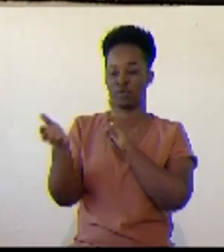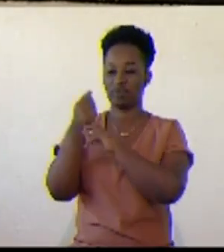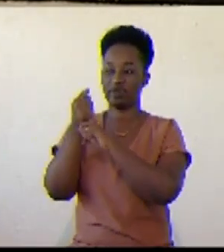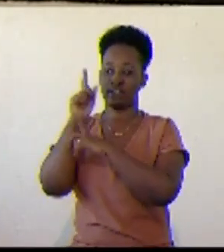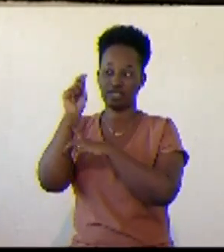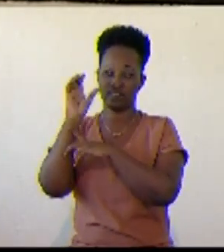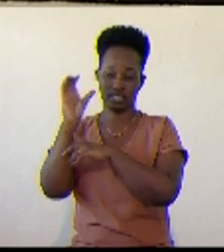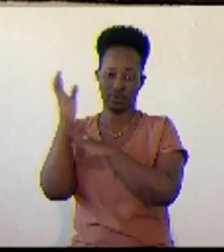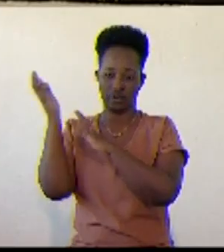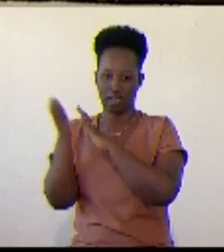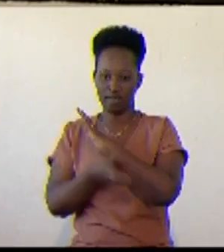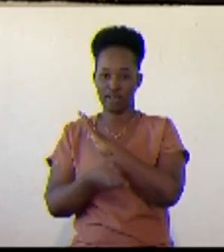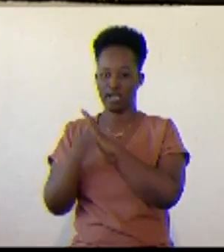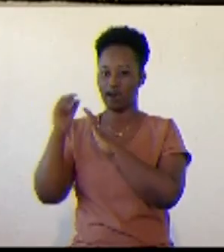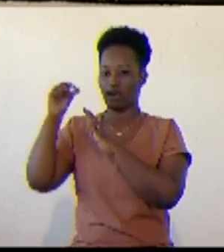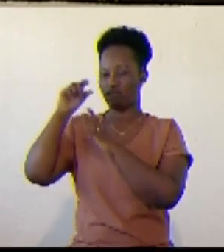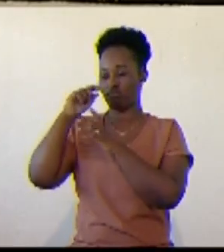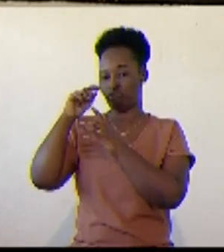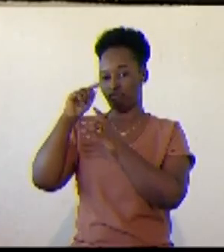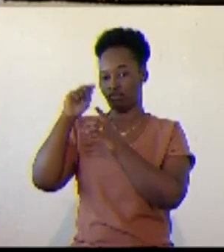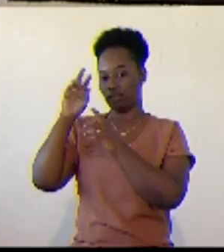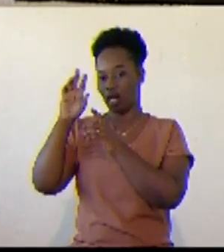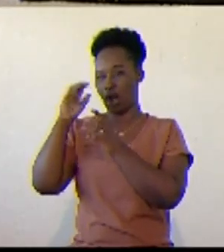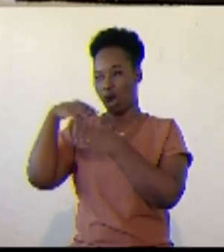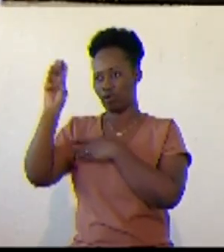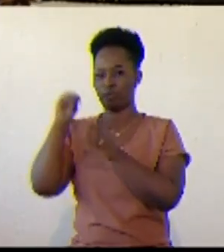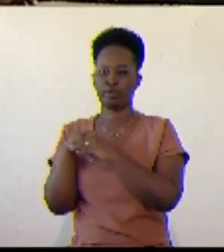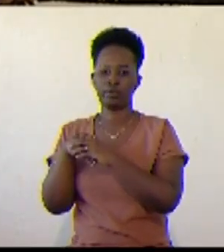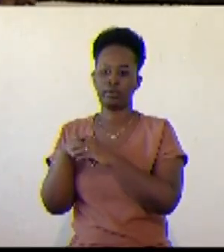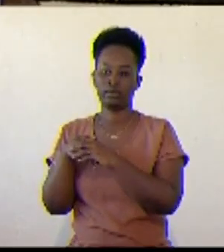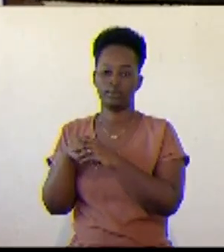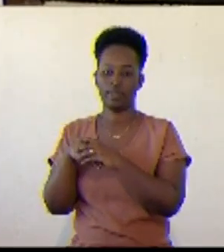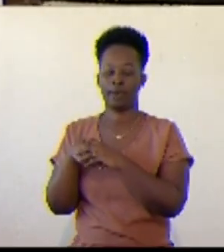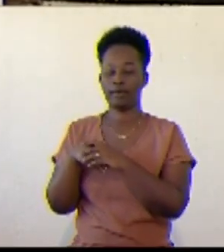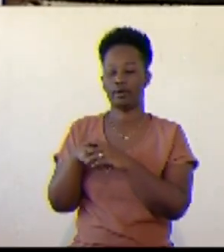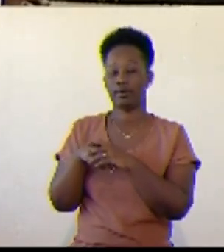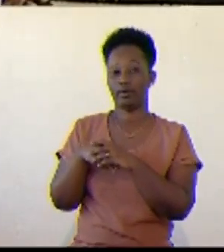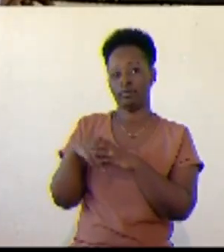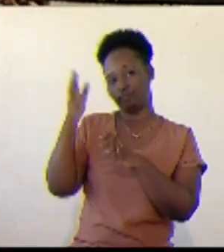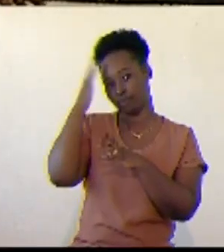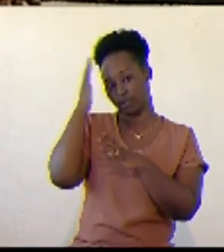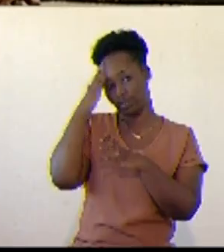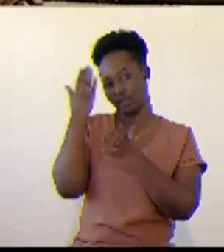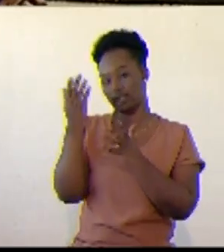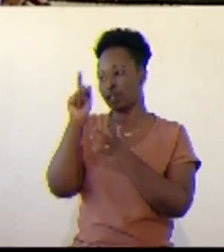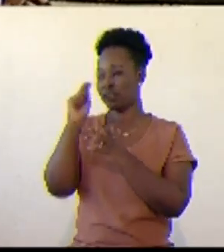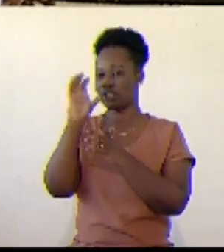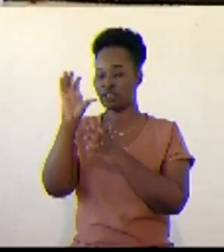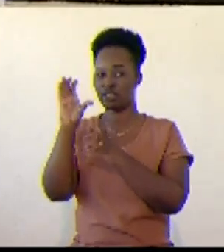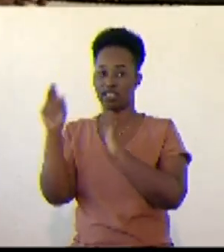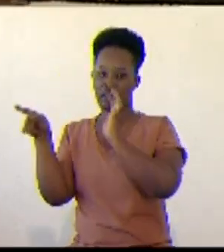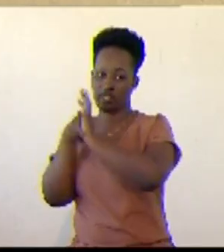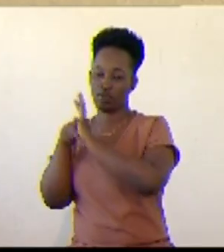With respect to output. And I expect you to be knowing examples of fixed costs like rent, expenses.